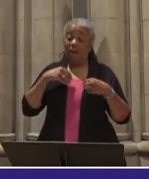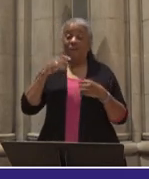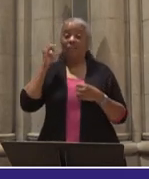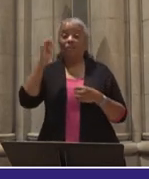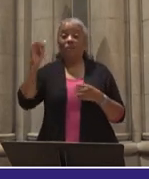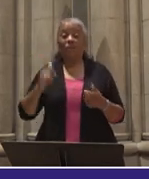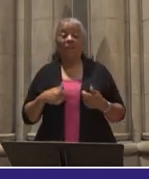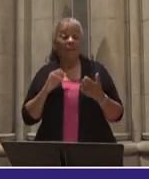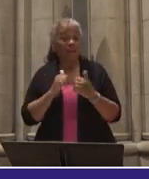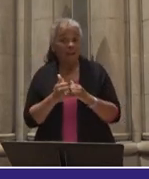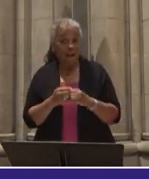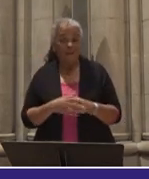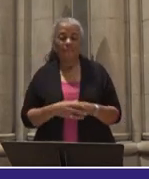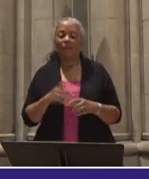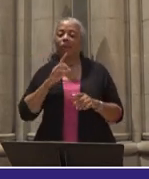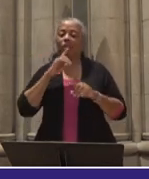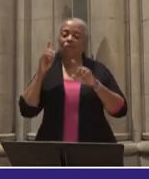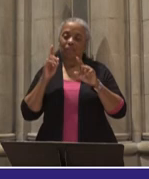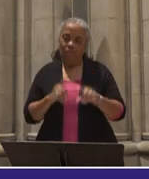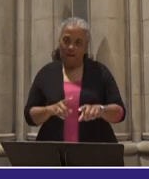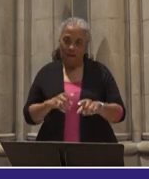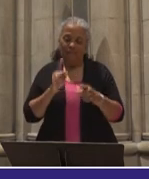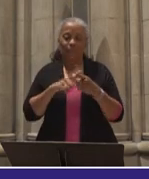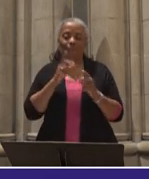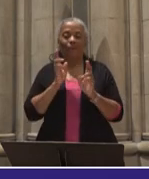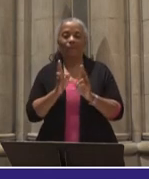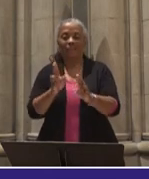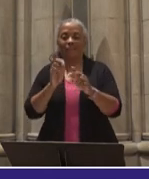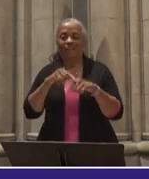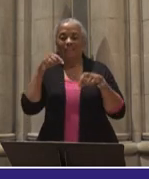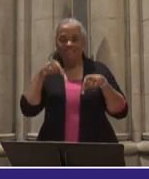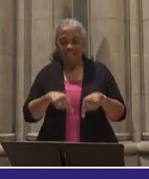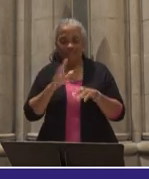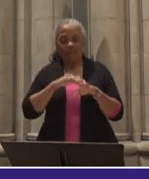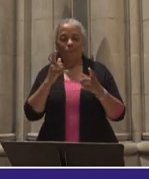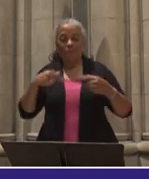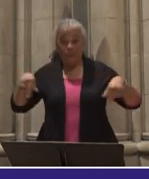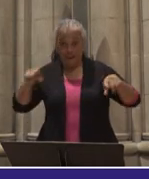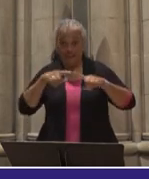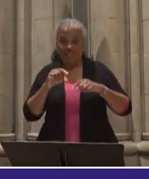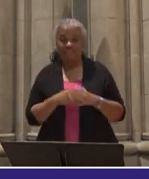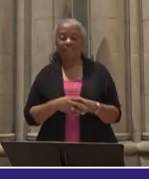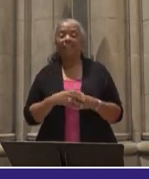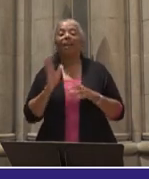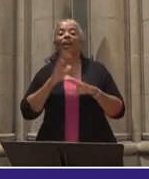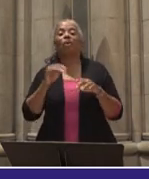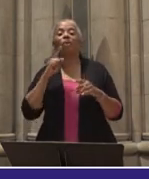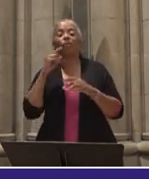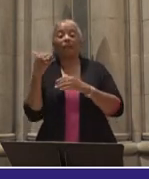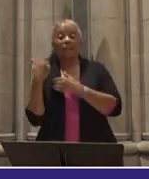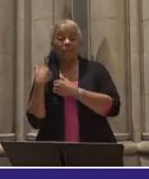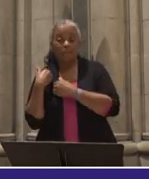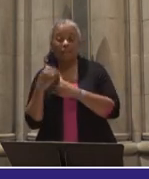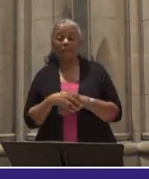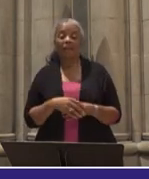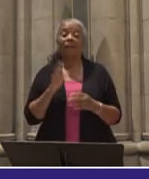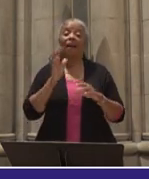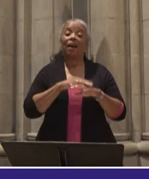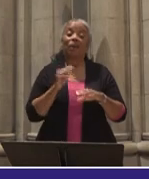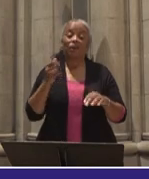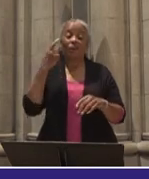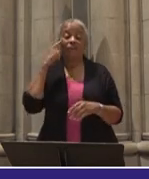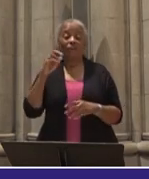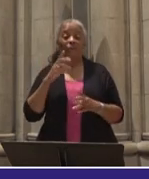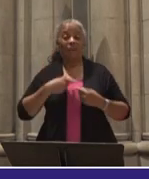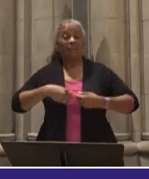By responding to the urgency of the gospel call to us, a call for accountability, a call